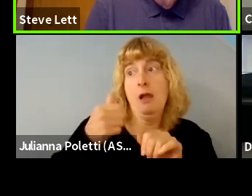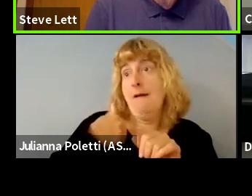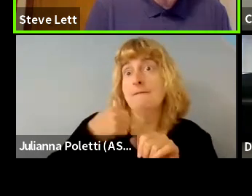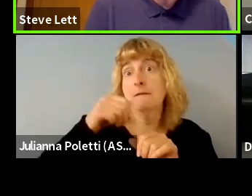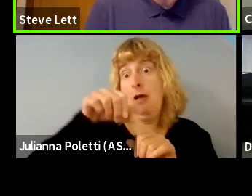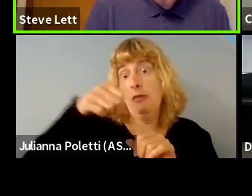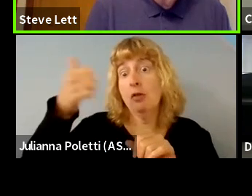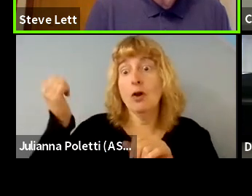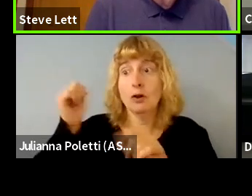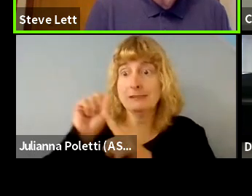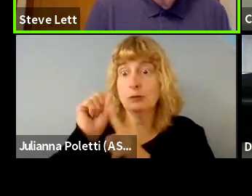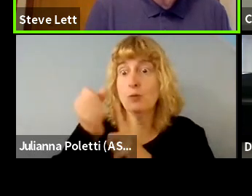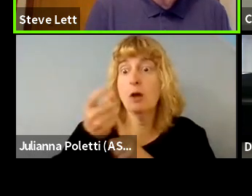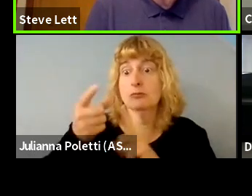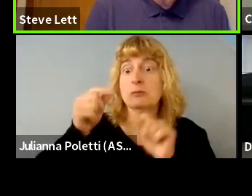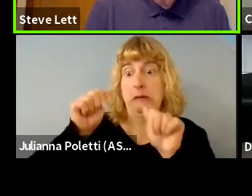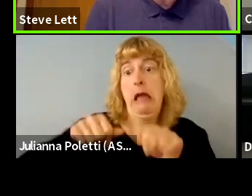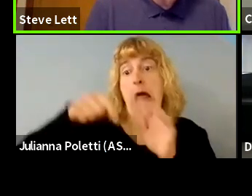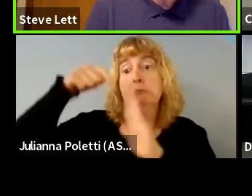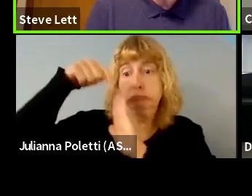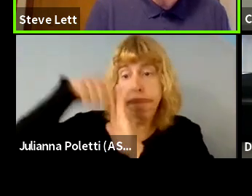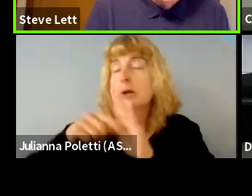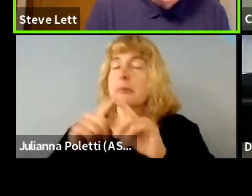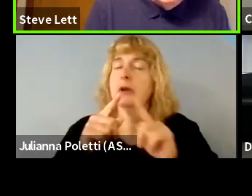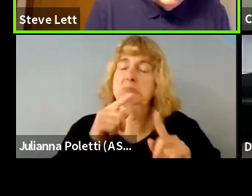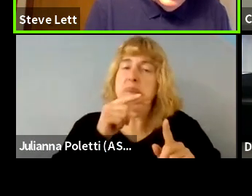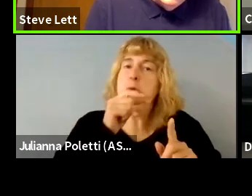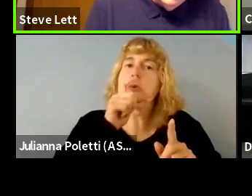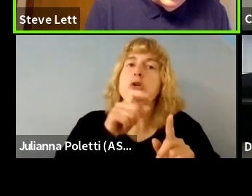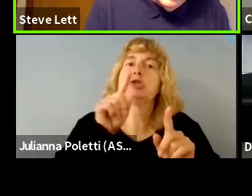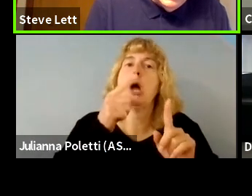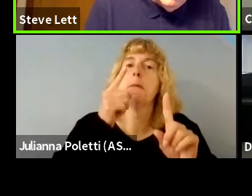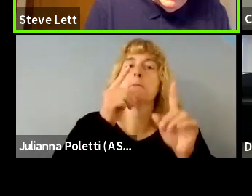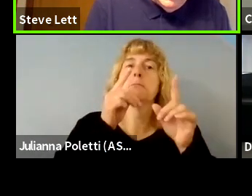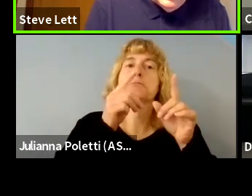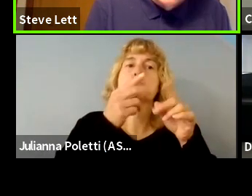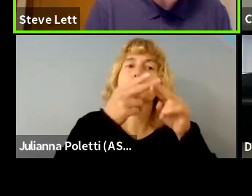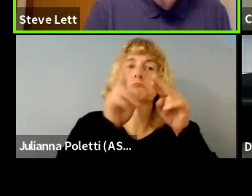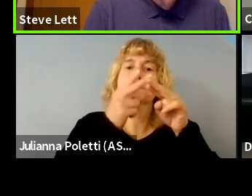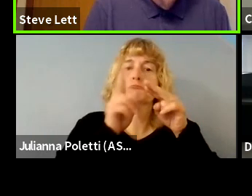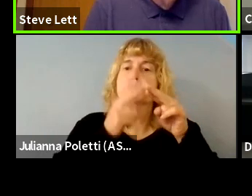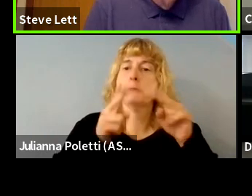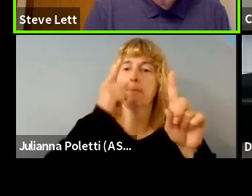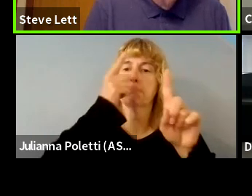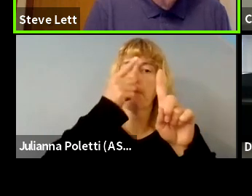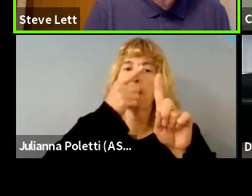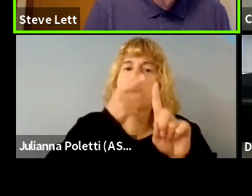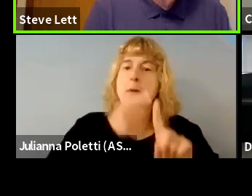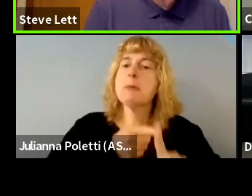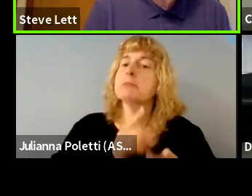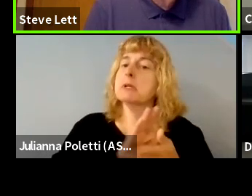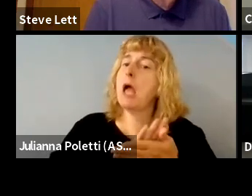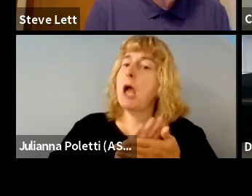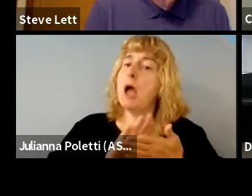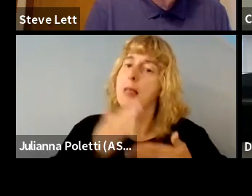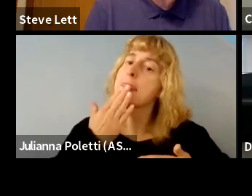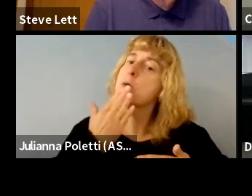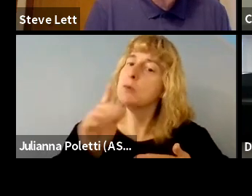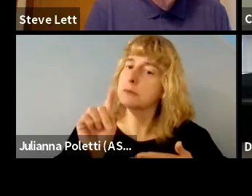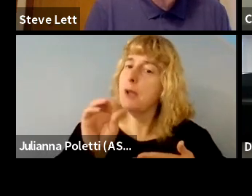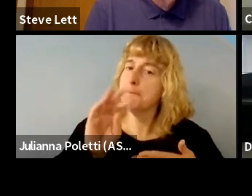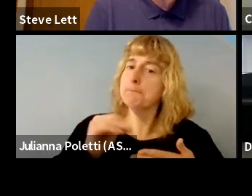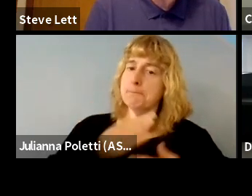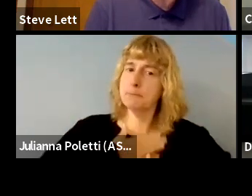recognize something we ought to think about before we jump in. So again, thank you, Tom. We appreciate it. Thank you, Chairlet.